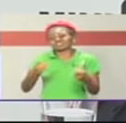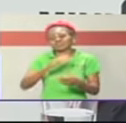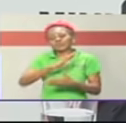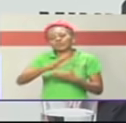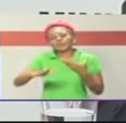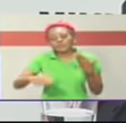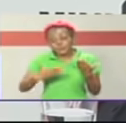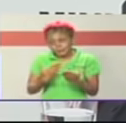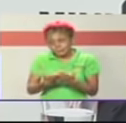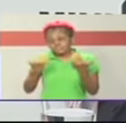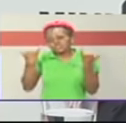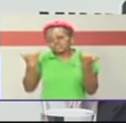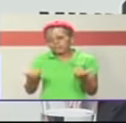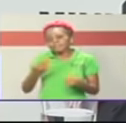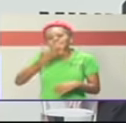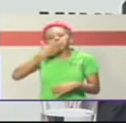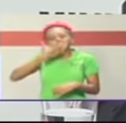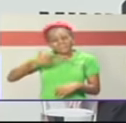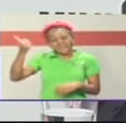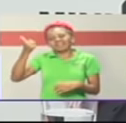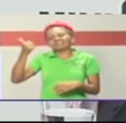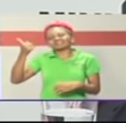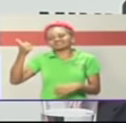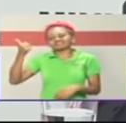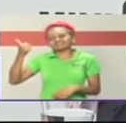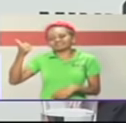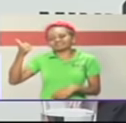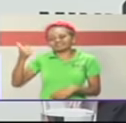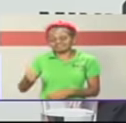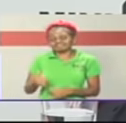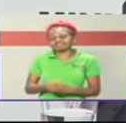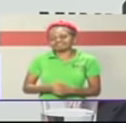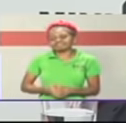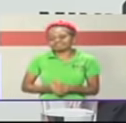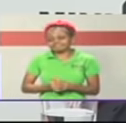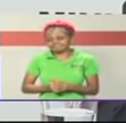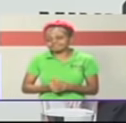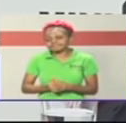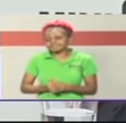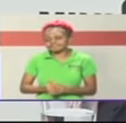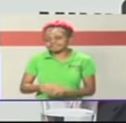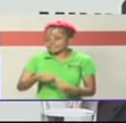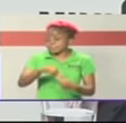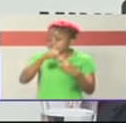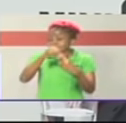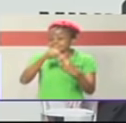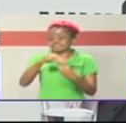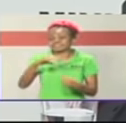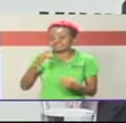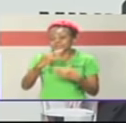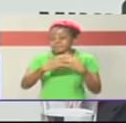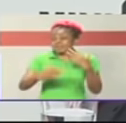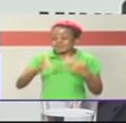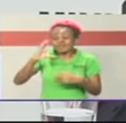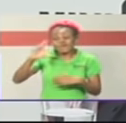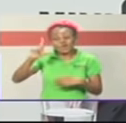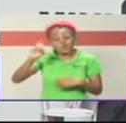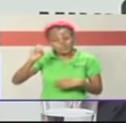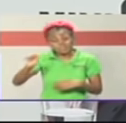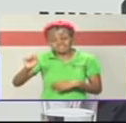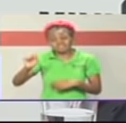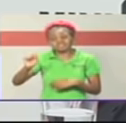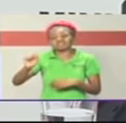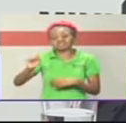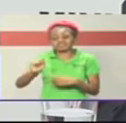of my knowledge, have been resolved, especially those that deal with blood clotting. Takeaway message